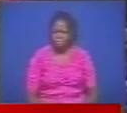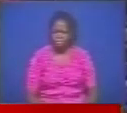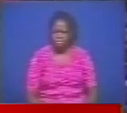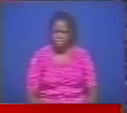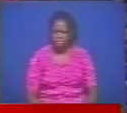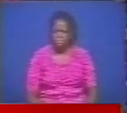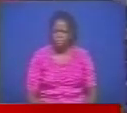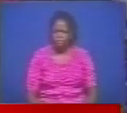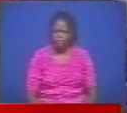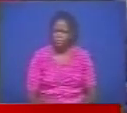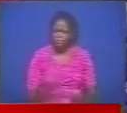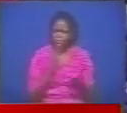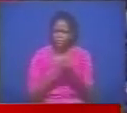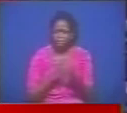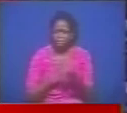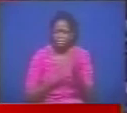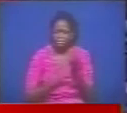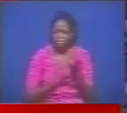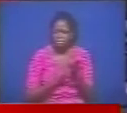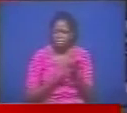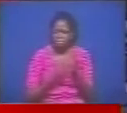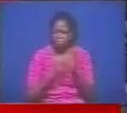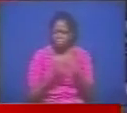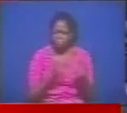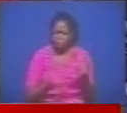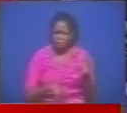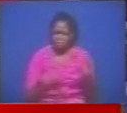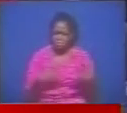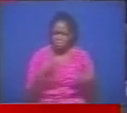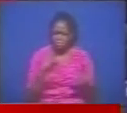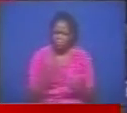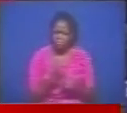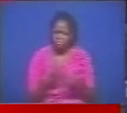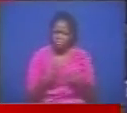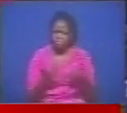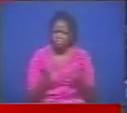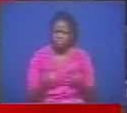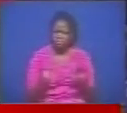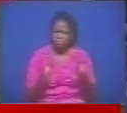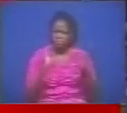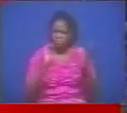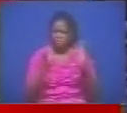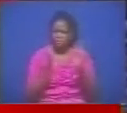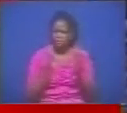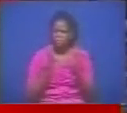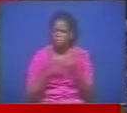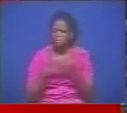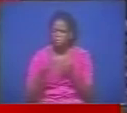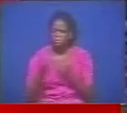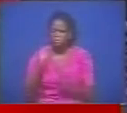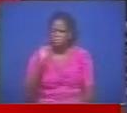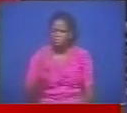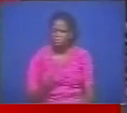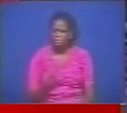Statistics indicate that Kenya's unemployment rate currently stands at approximately 70%